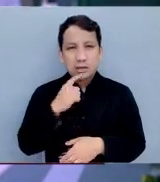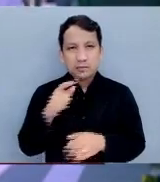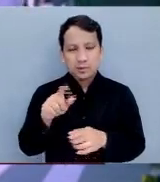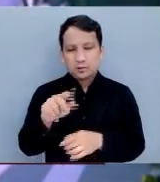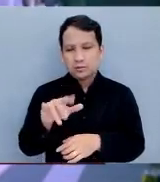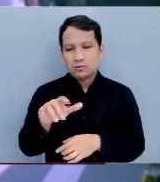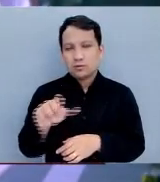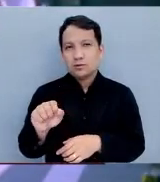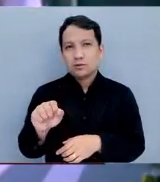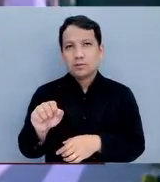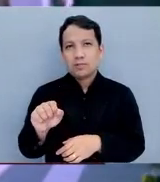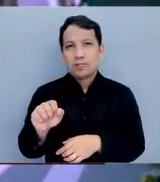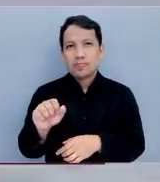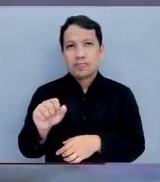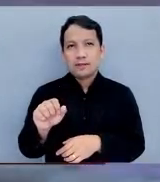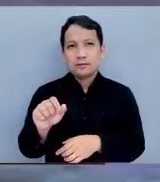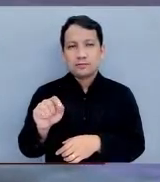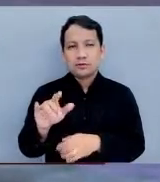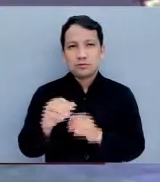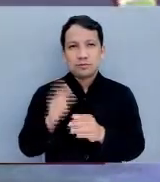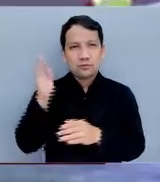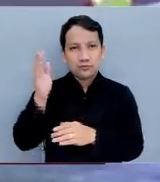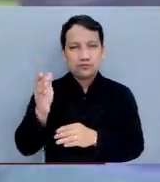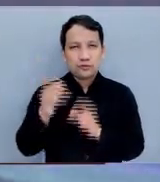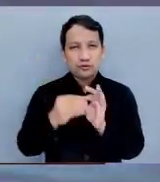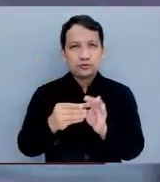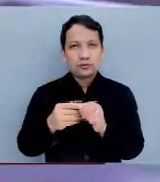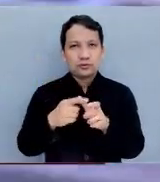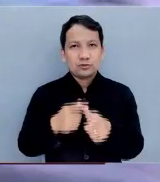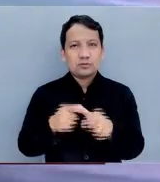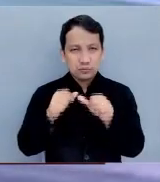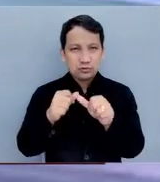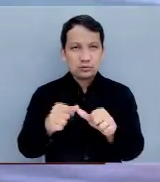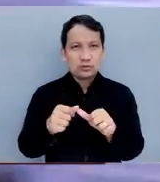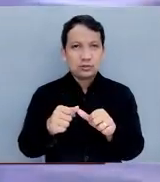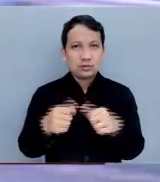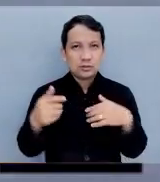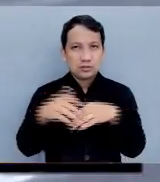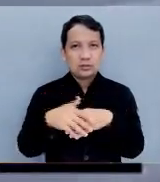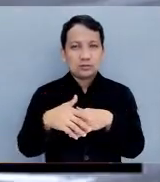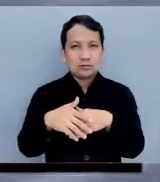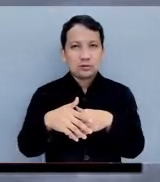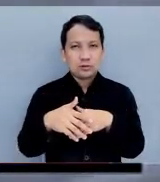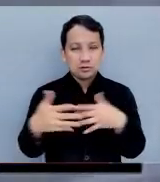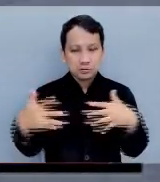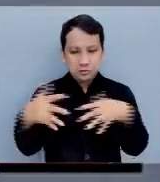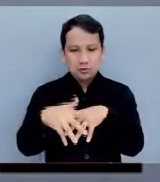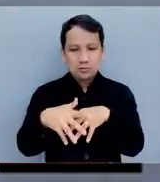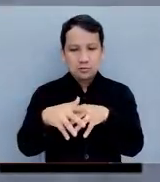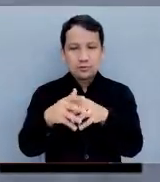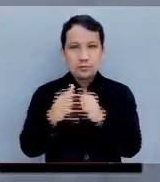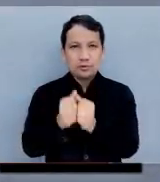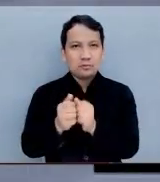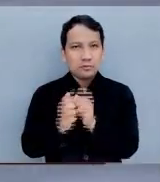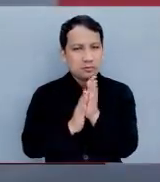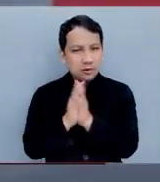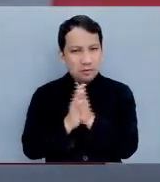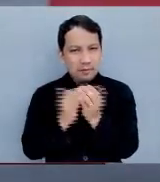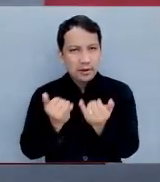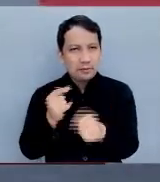towards the future of motorsport and sustainability and merging both worlds. It's really exciting